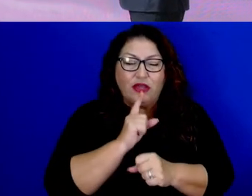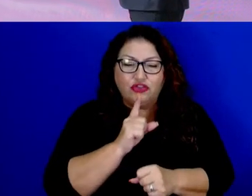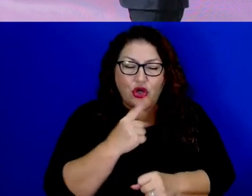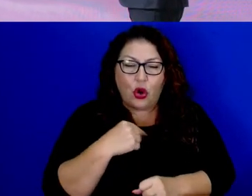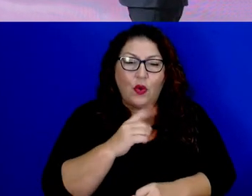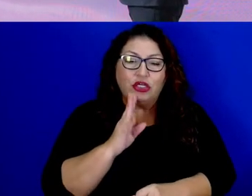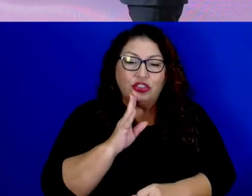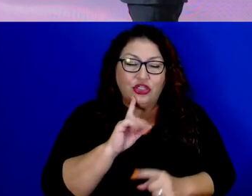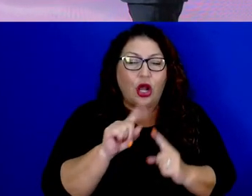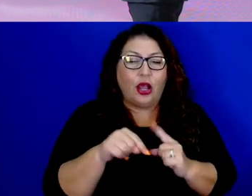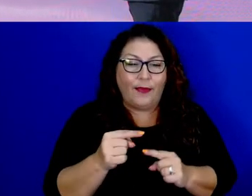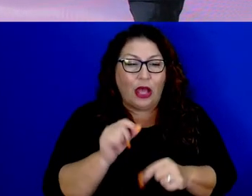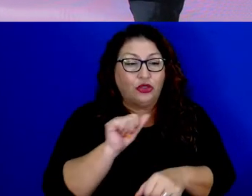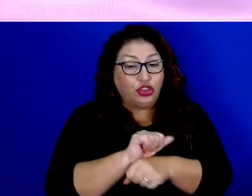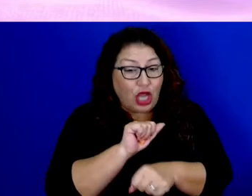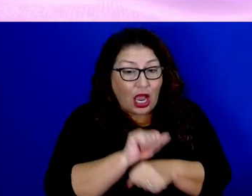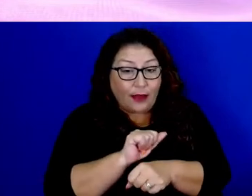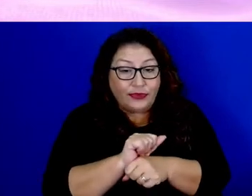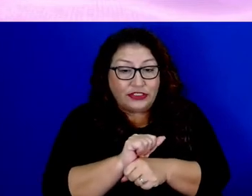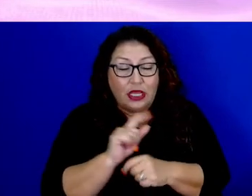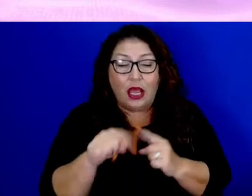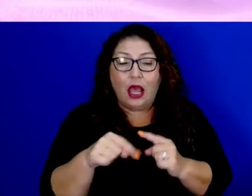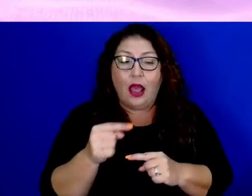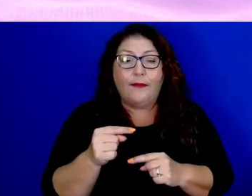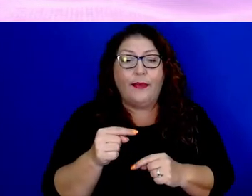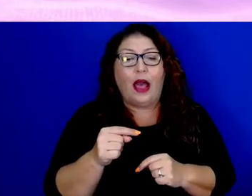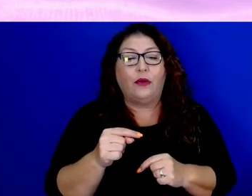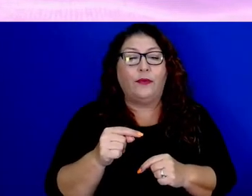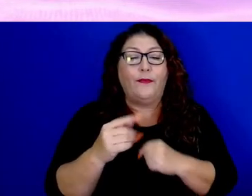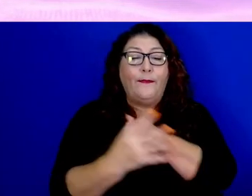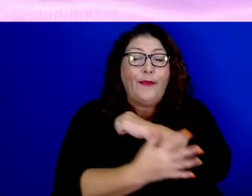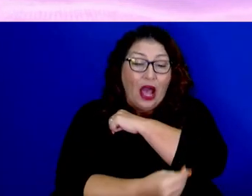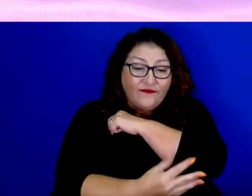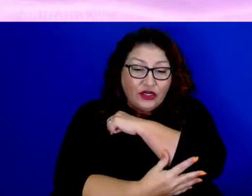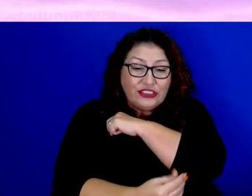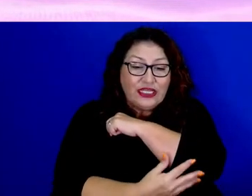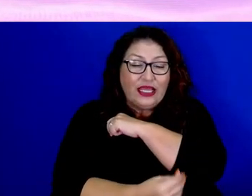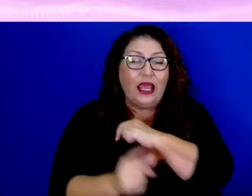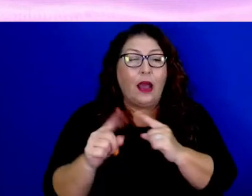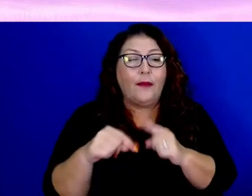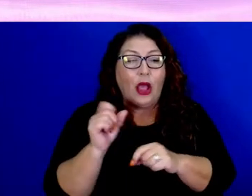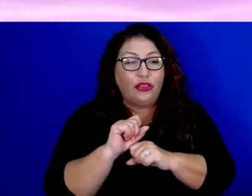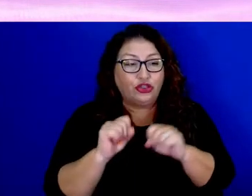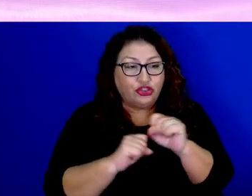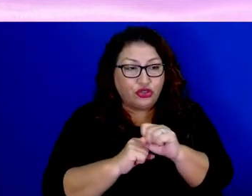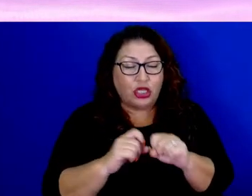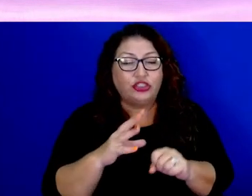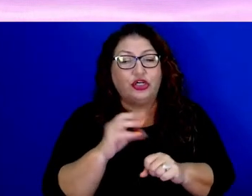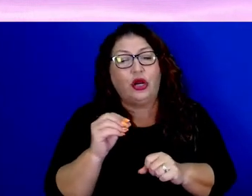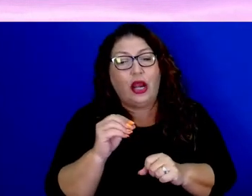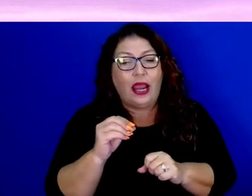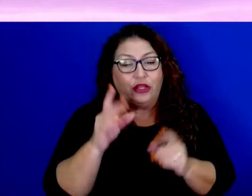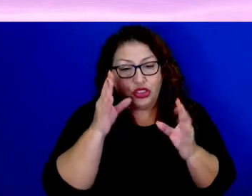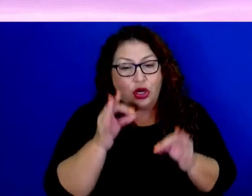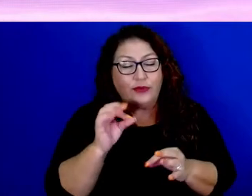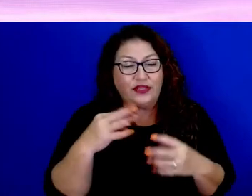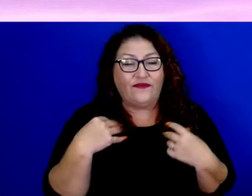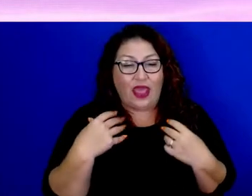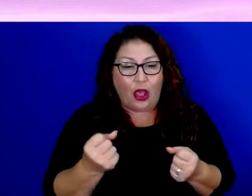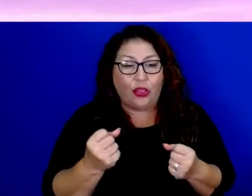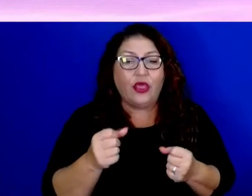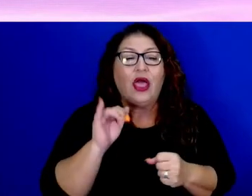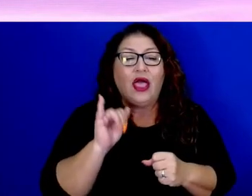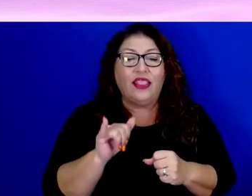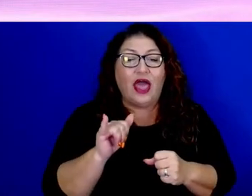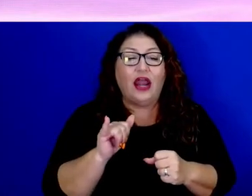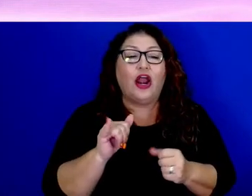jobs, about poverty, about the structural and social determinants of health that often keep women